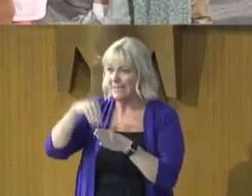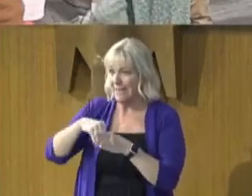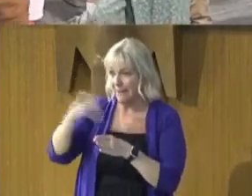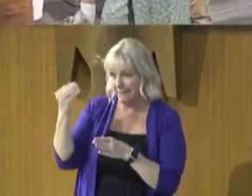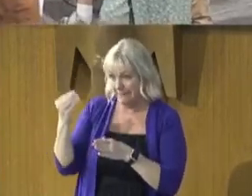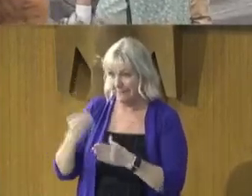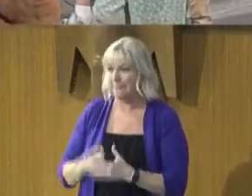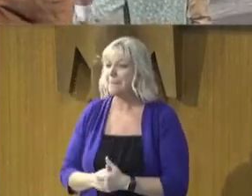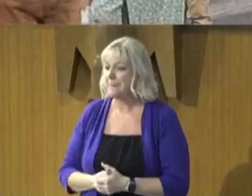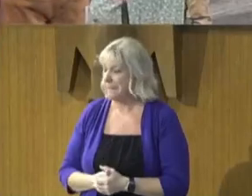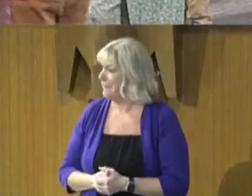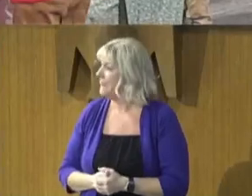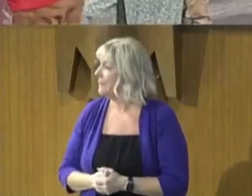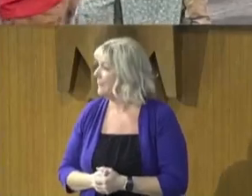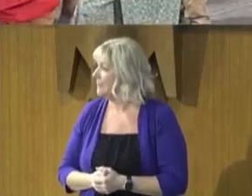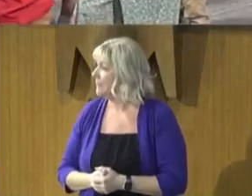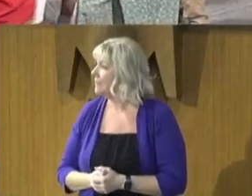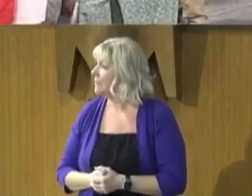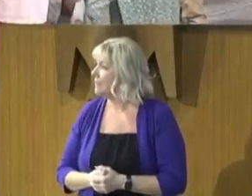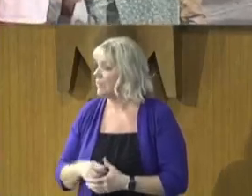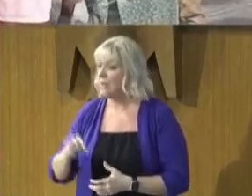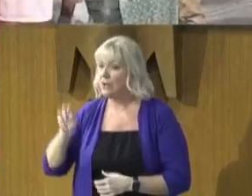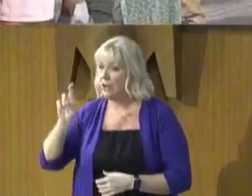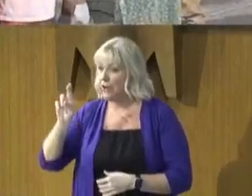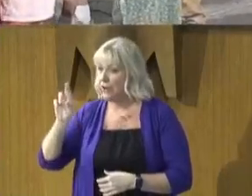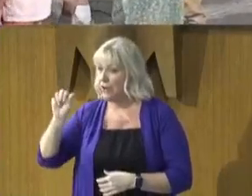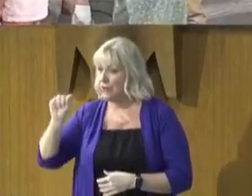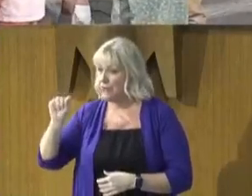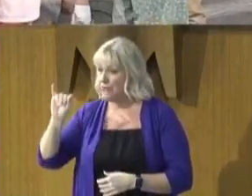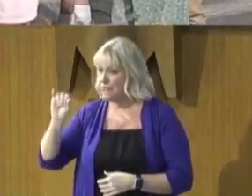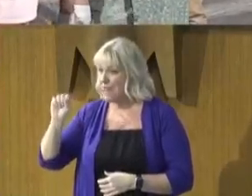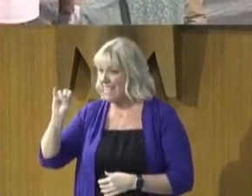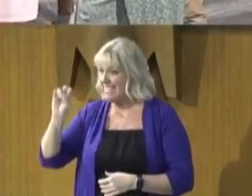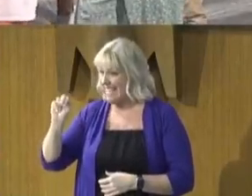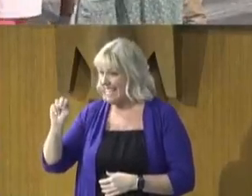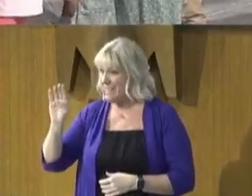Yes. And there's raisin bagel. Yes, Emma.